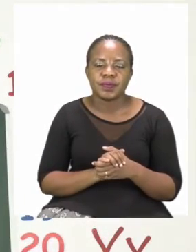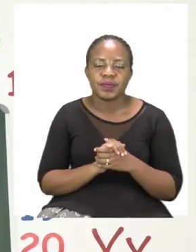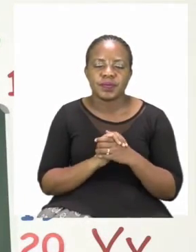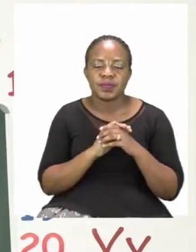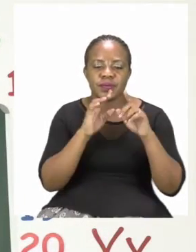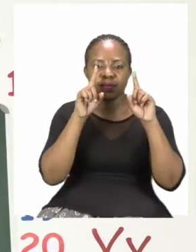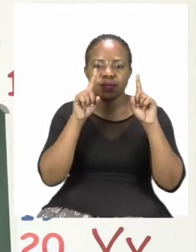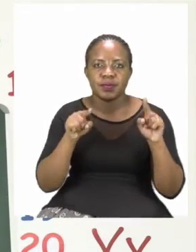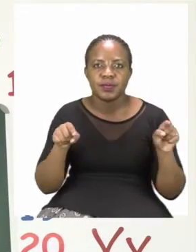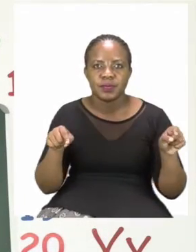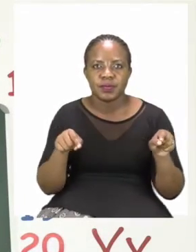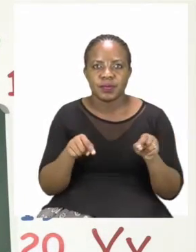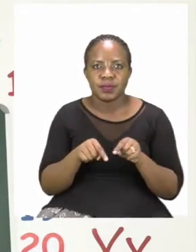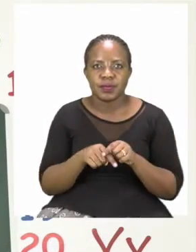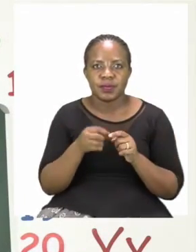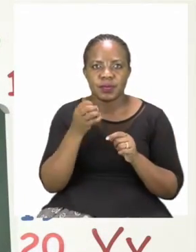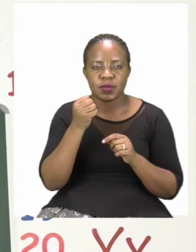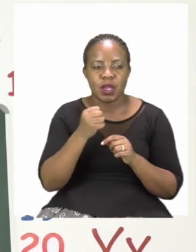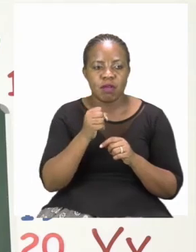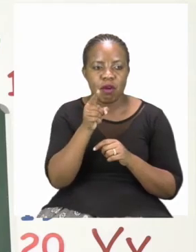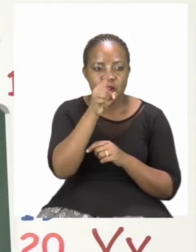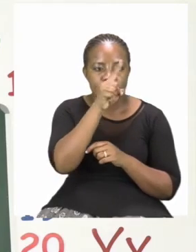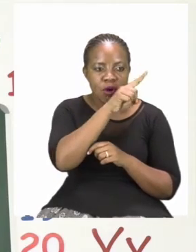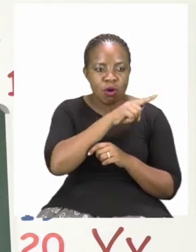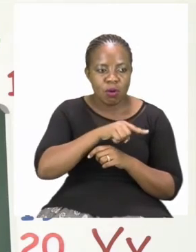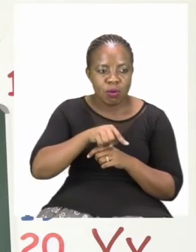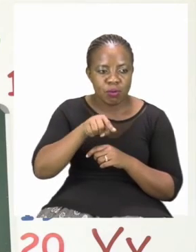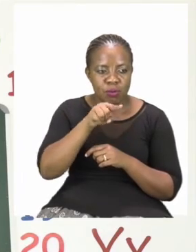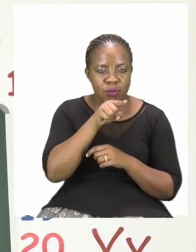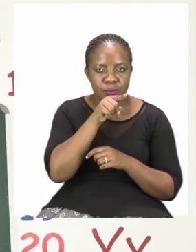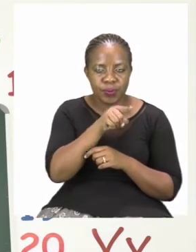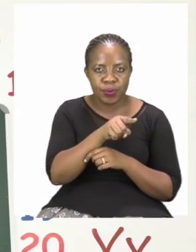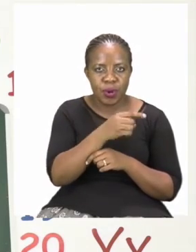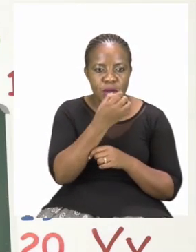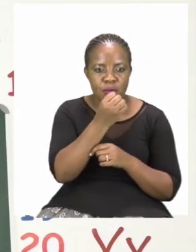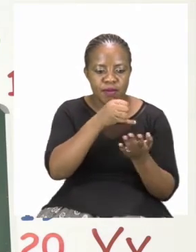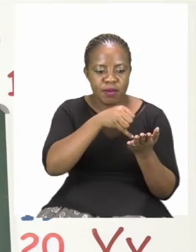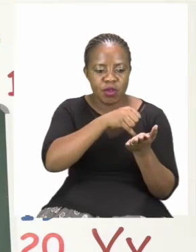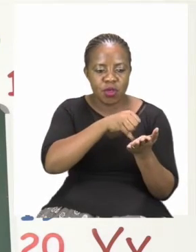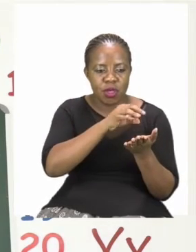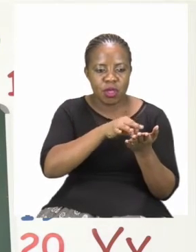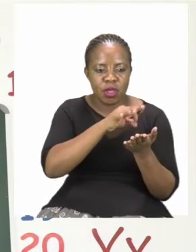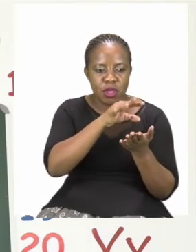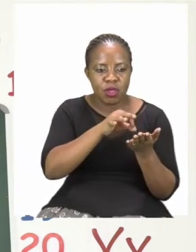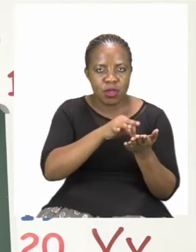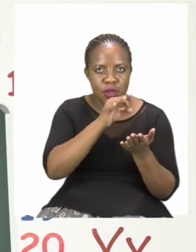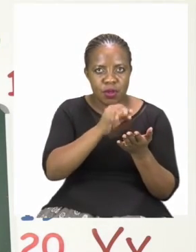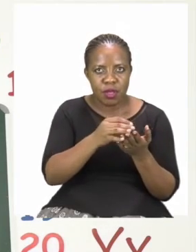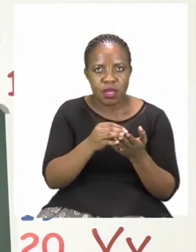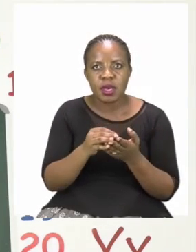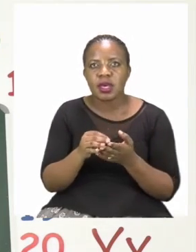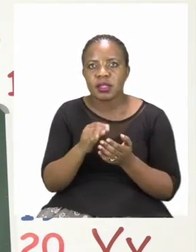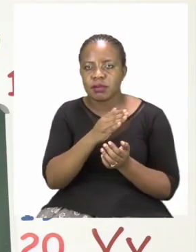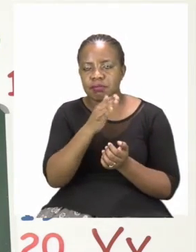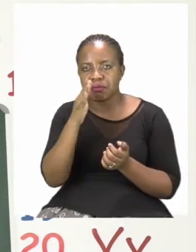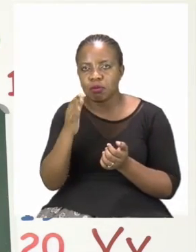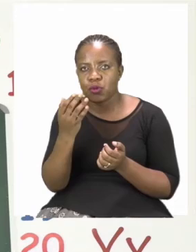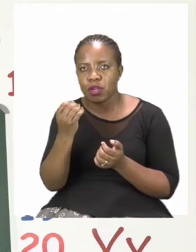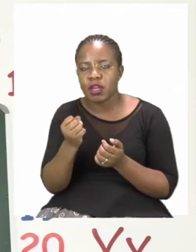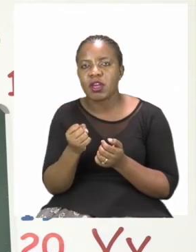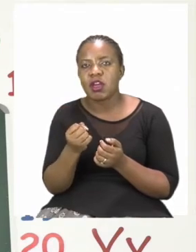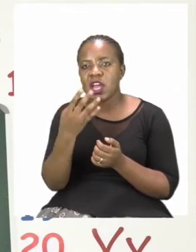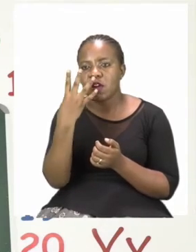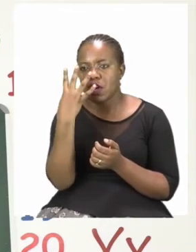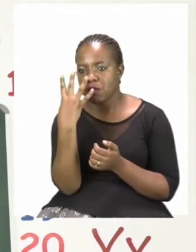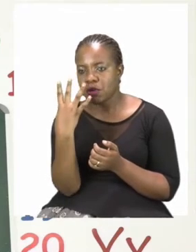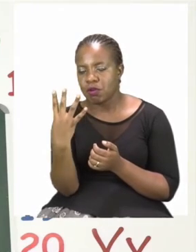I have drawn my seeds and I have drawn my special traditional pots. So the first thing we need to